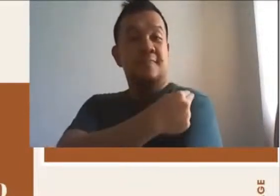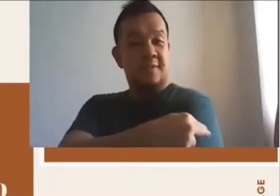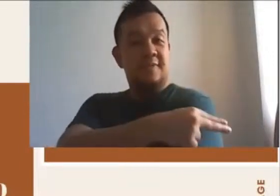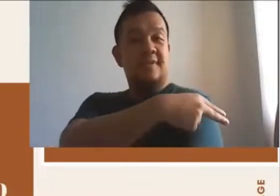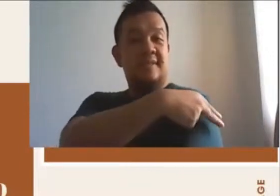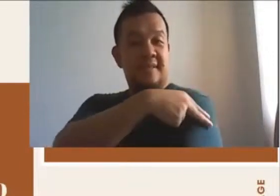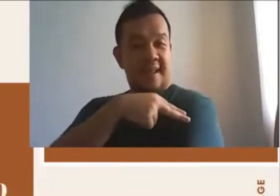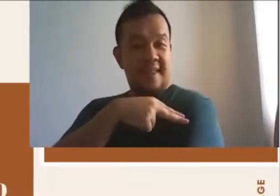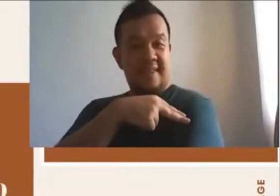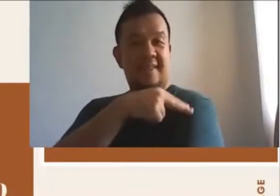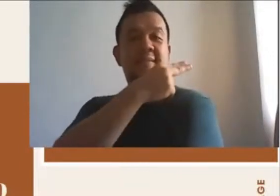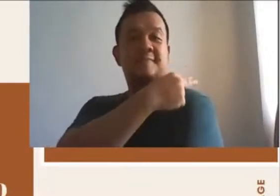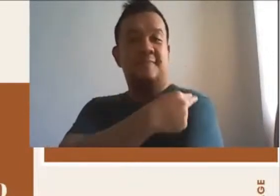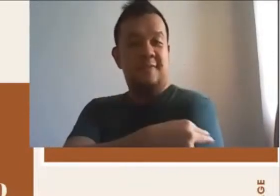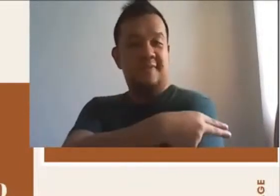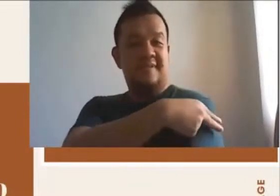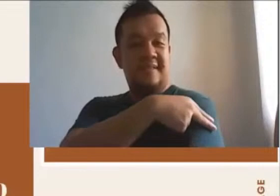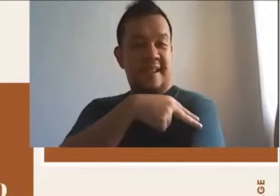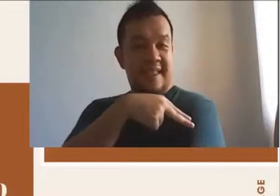emergency.